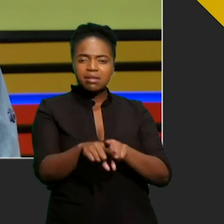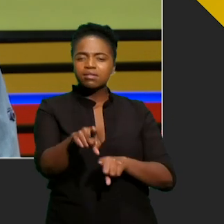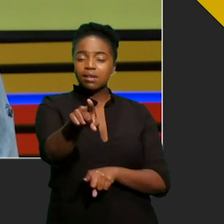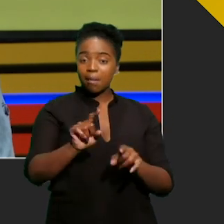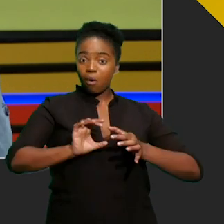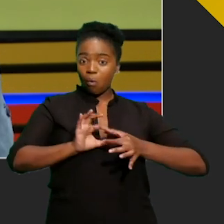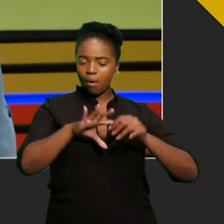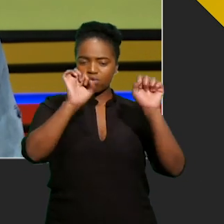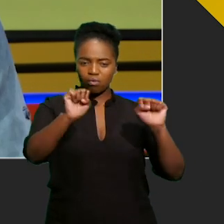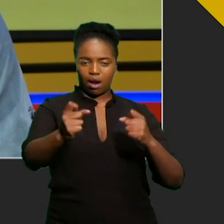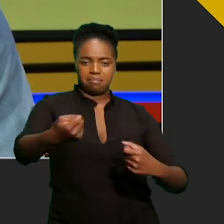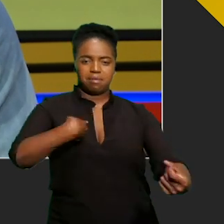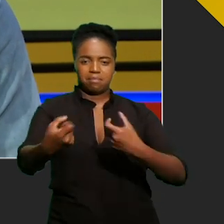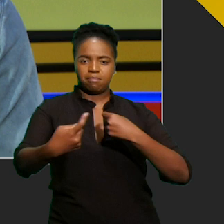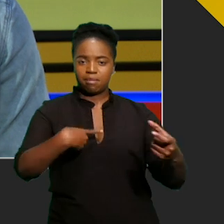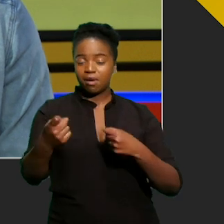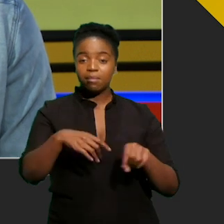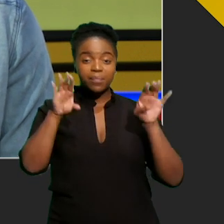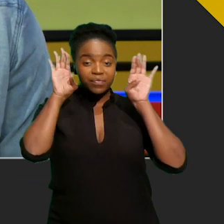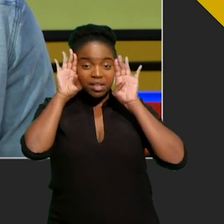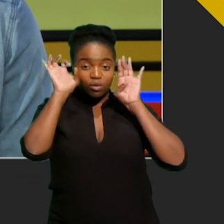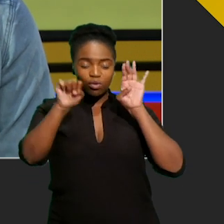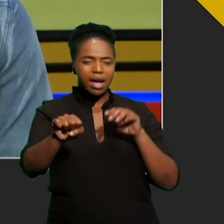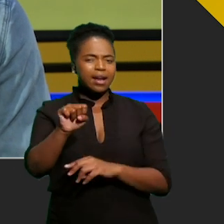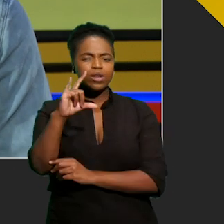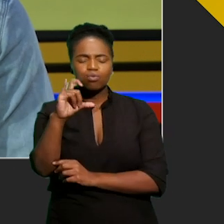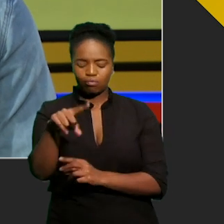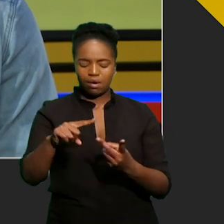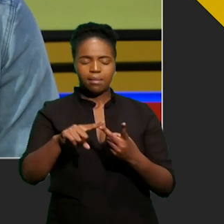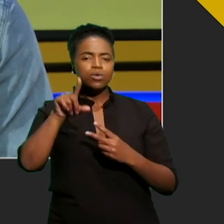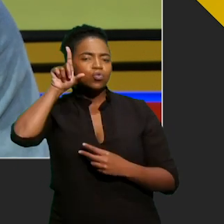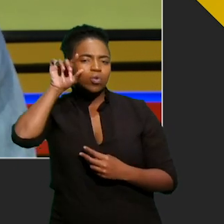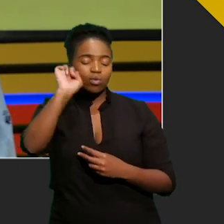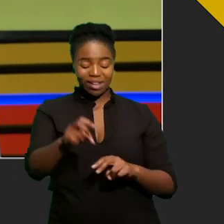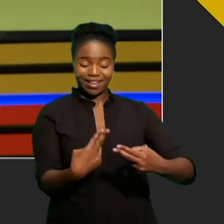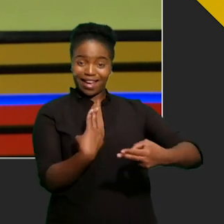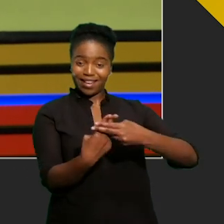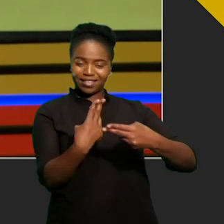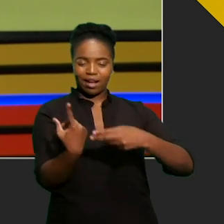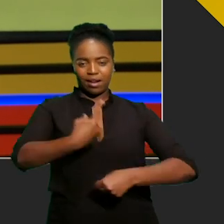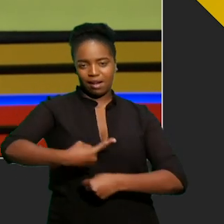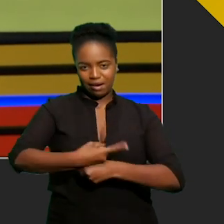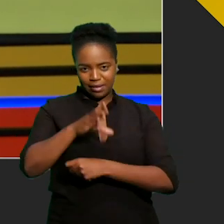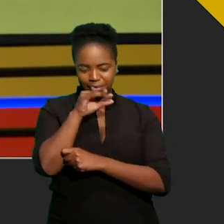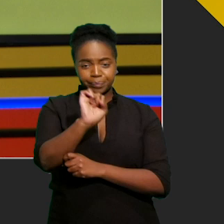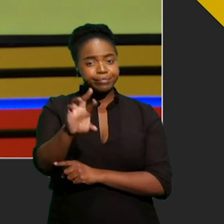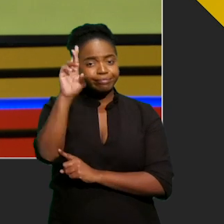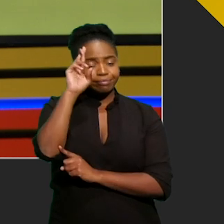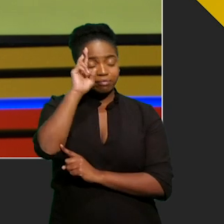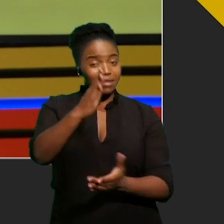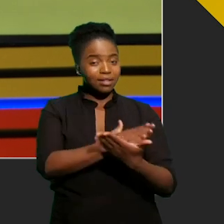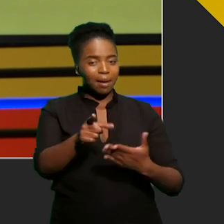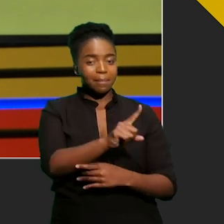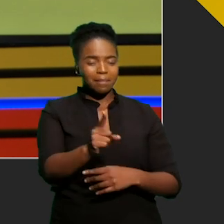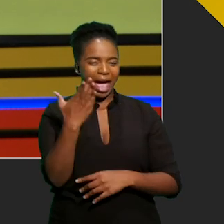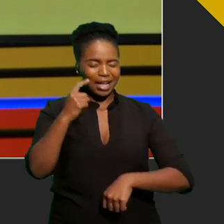abahleli ekhaya abazobe khona on our social media, which is Facebook, Instagram and Twitter, utilizing a hashtag which is Daily Thetha. Ukhumbule ukuthi laba